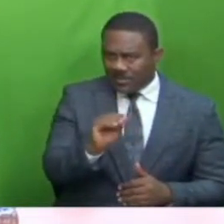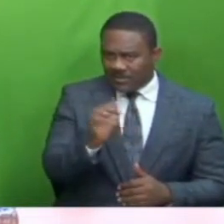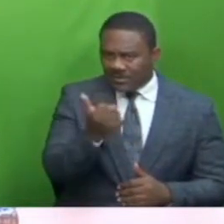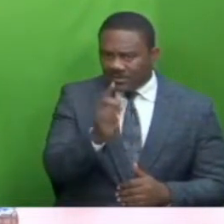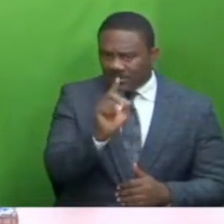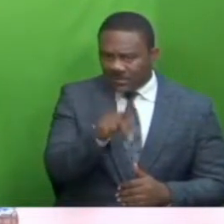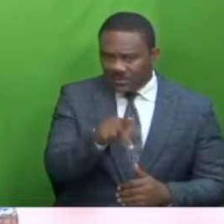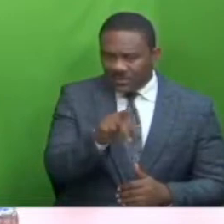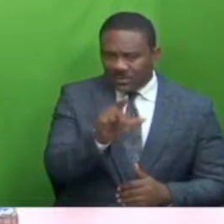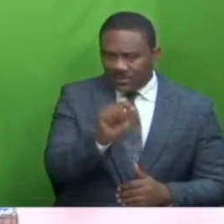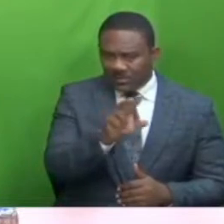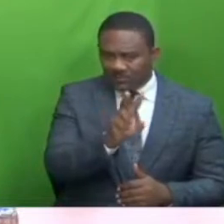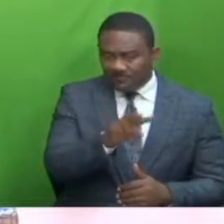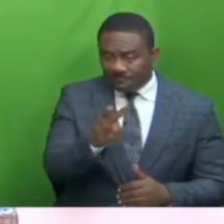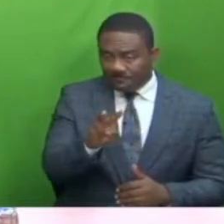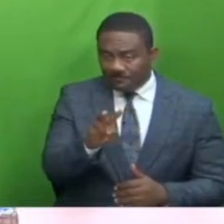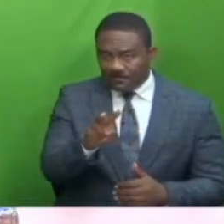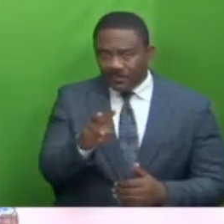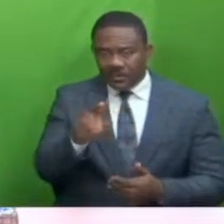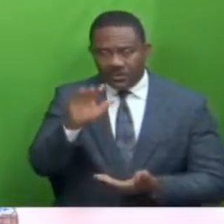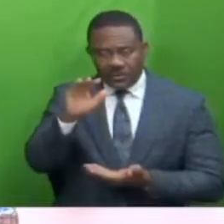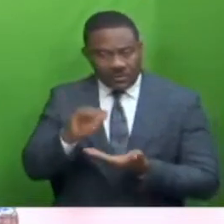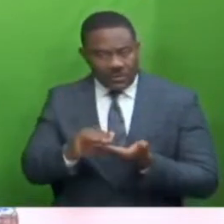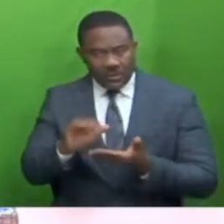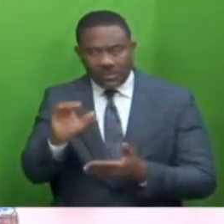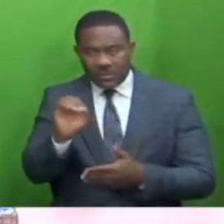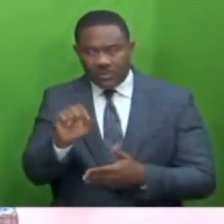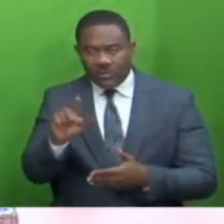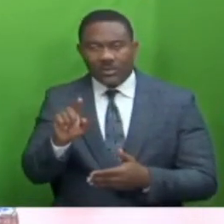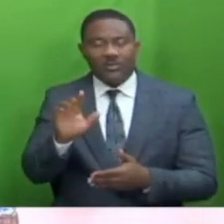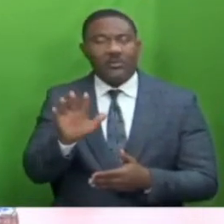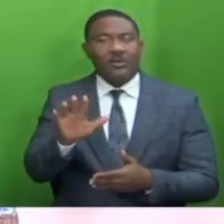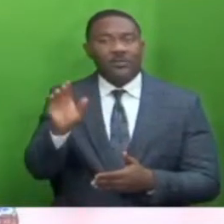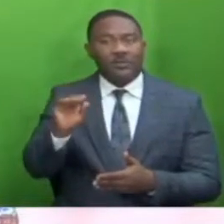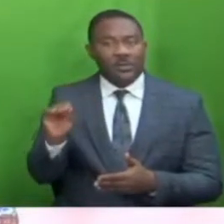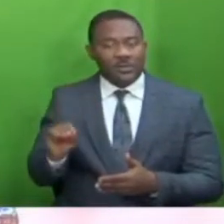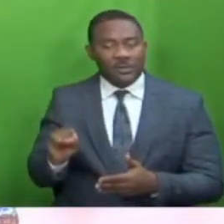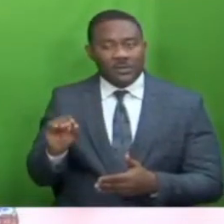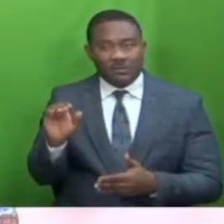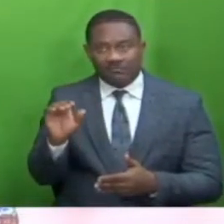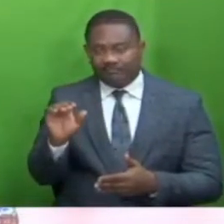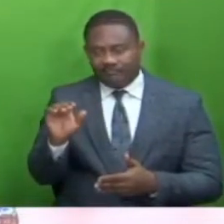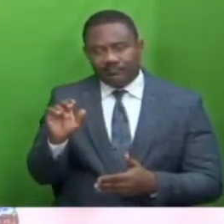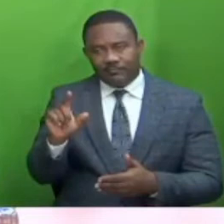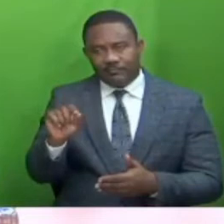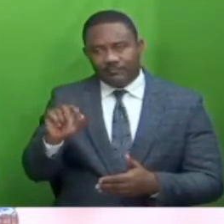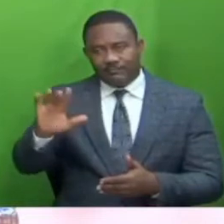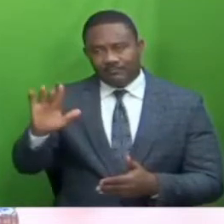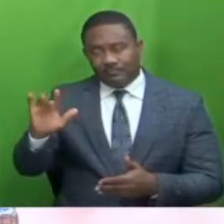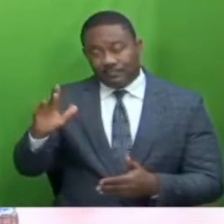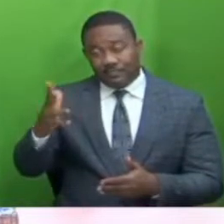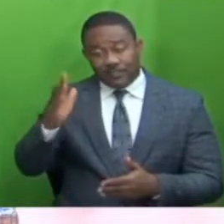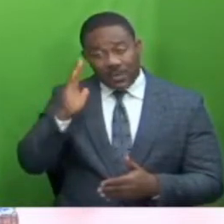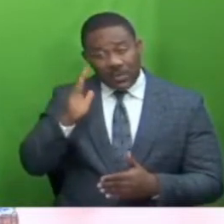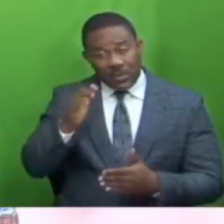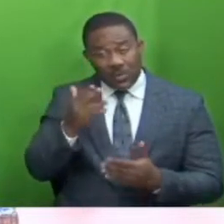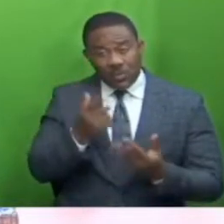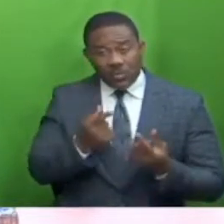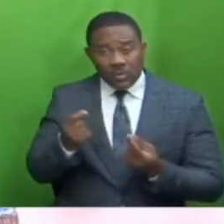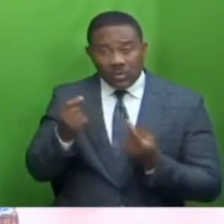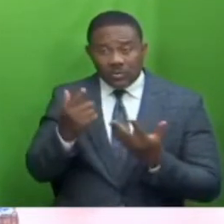in 2022 to 0.5% in 2023. The fiscal consolidation will be executed by